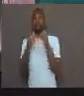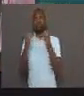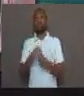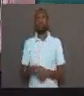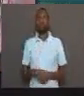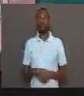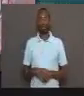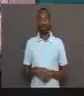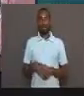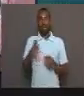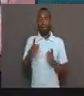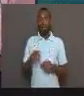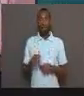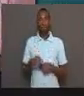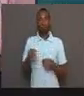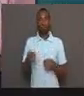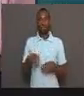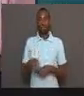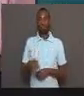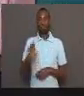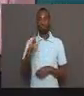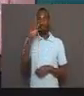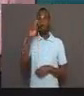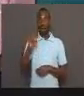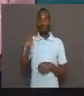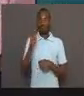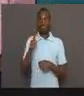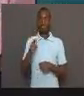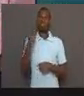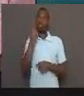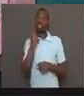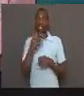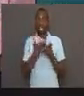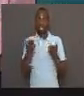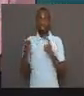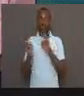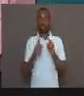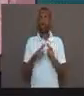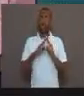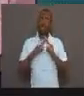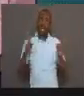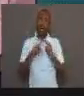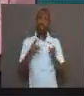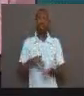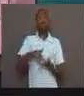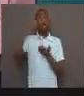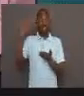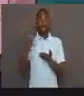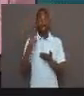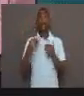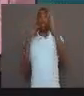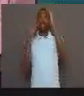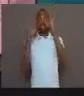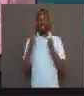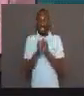Rubber, on the other hand, has a high elastic limit, so tends to spring